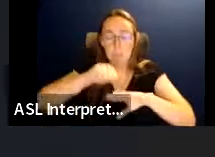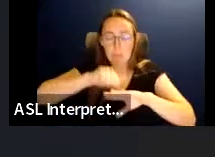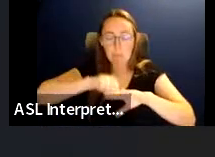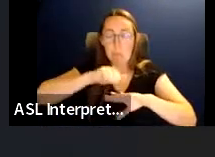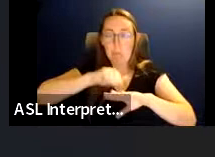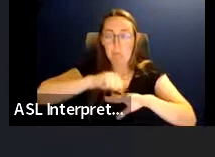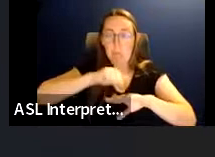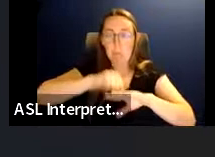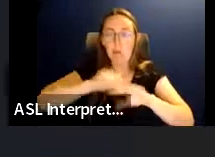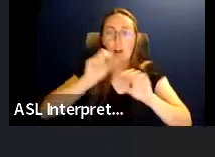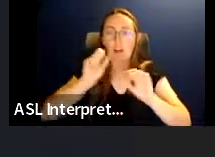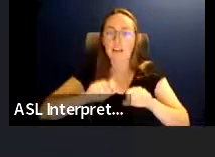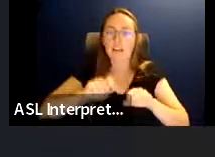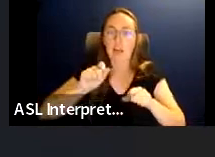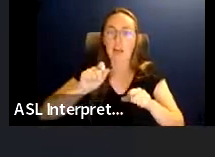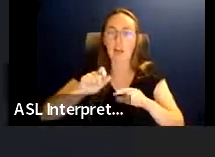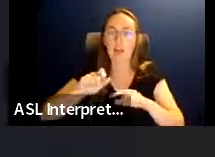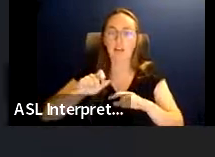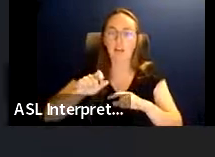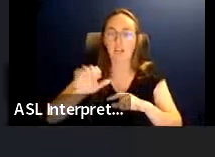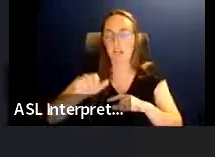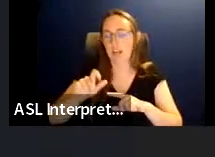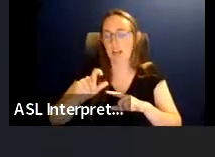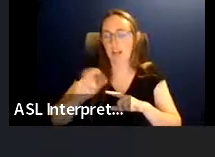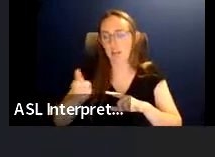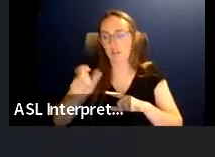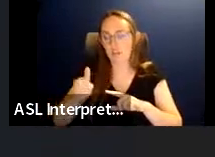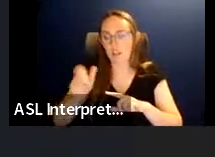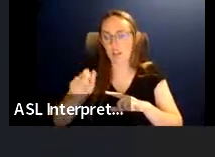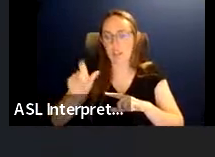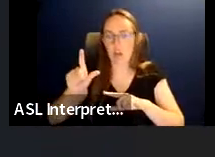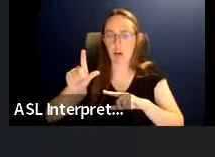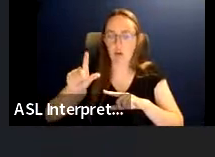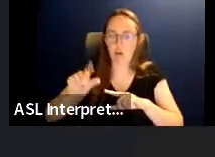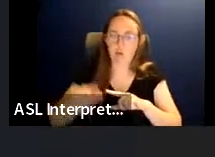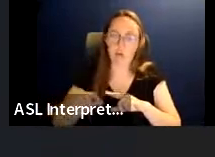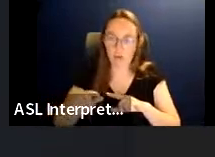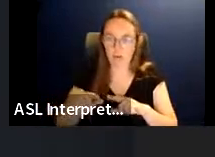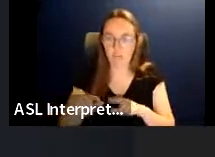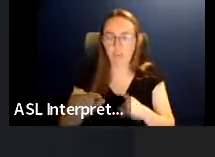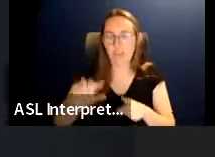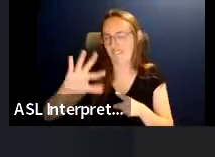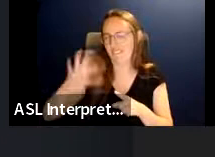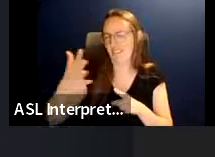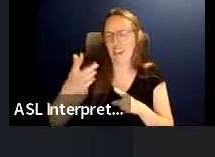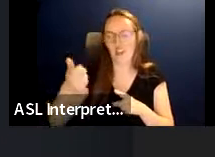that $5 Bluetooth switch that interfaced with the iPad